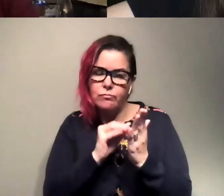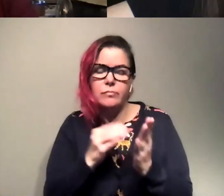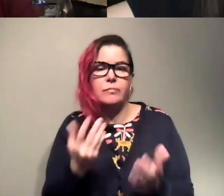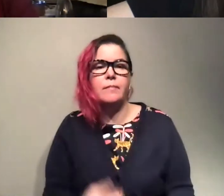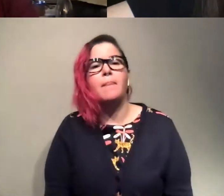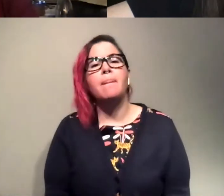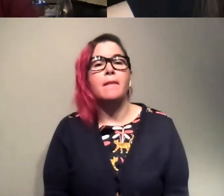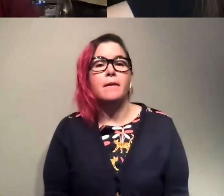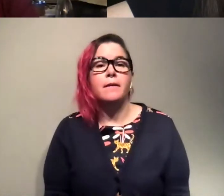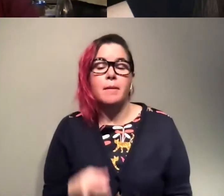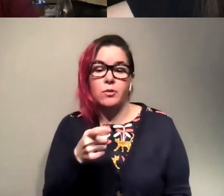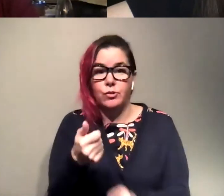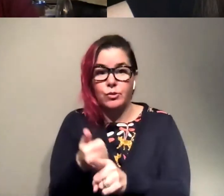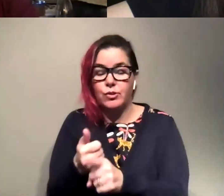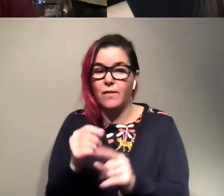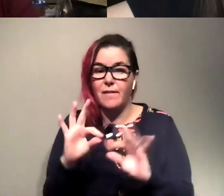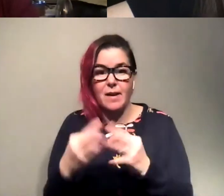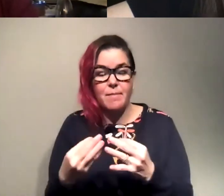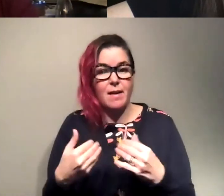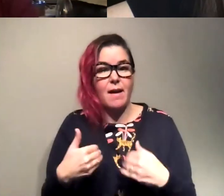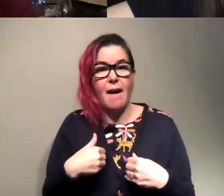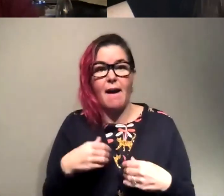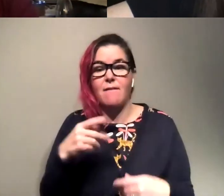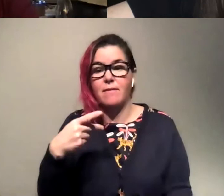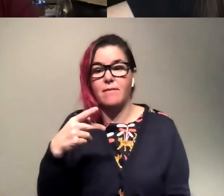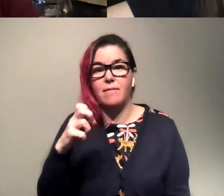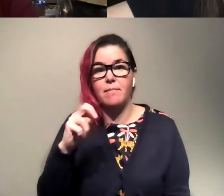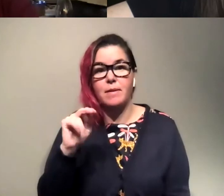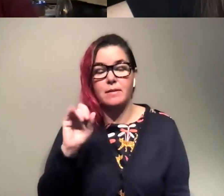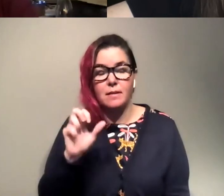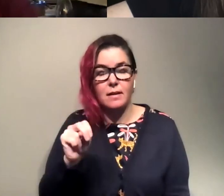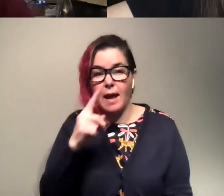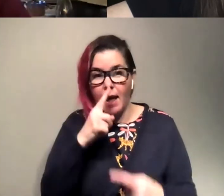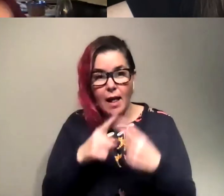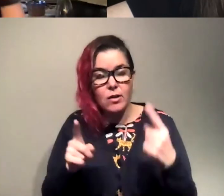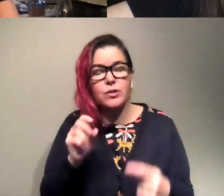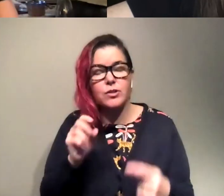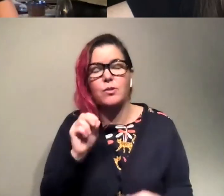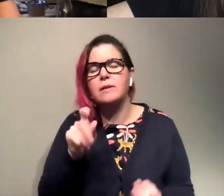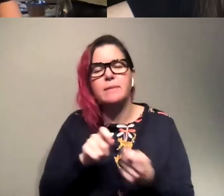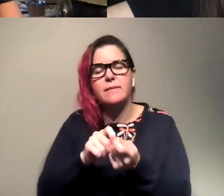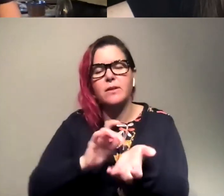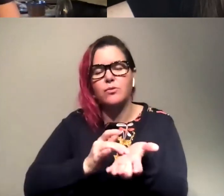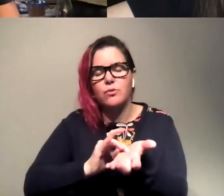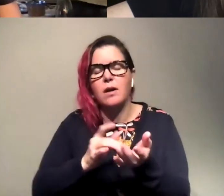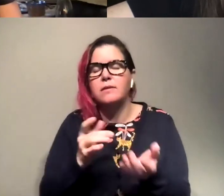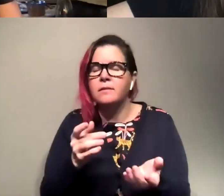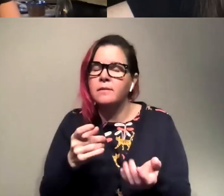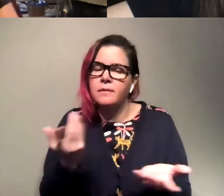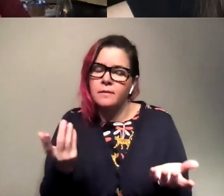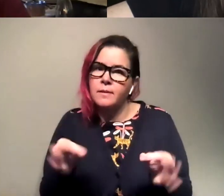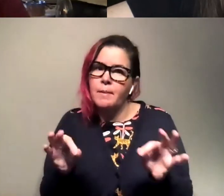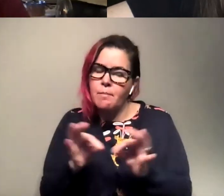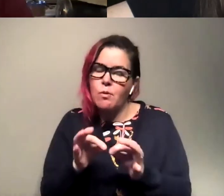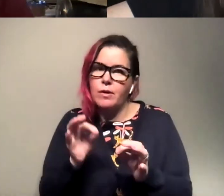you yourself or have family members who have a penicillin allergy is one that are sulfa drugs that gets talked about a lot. And so these are the important things